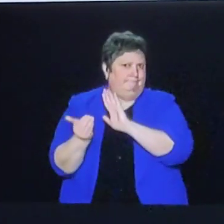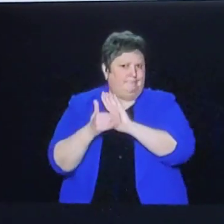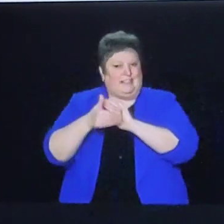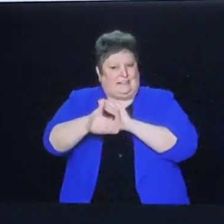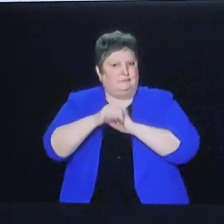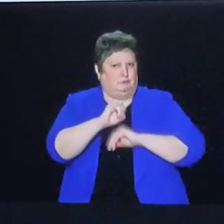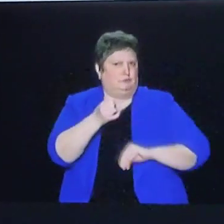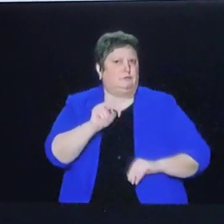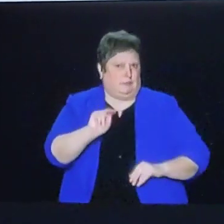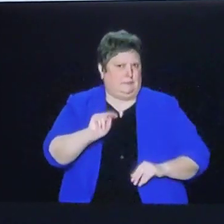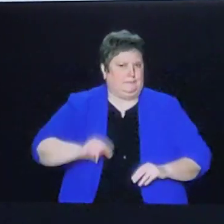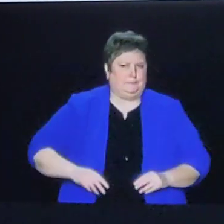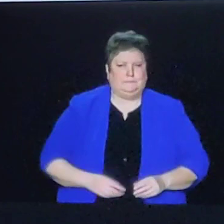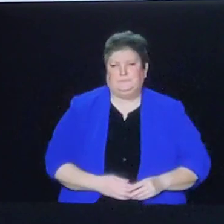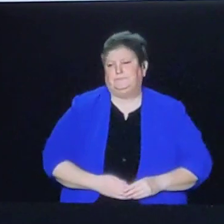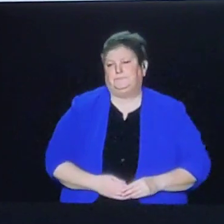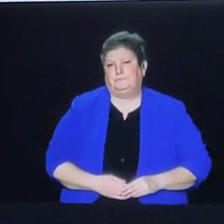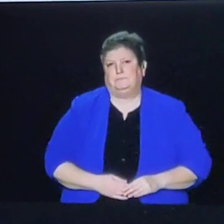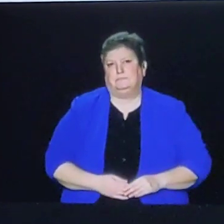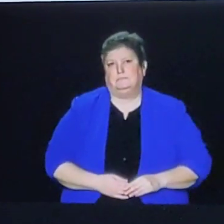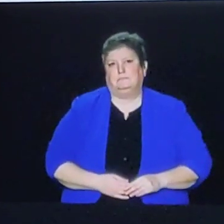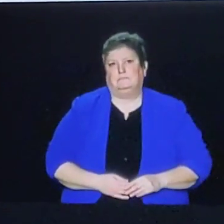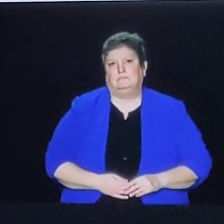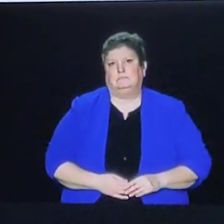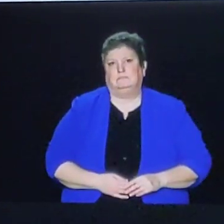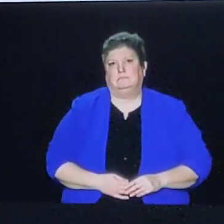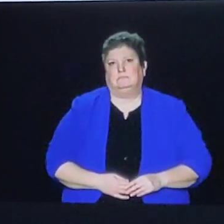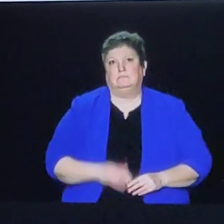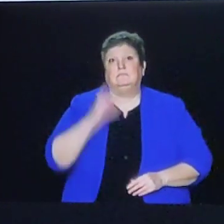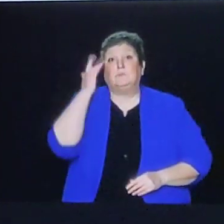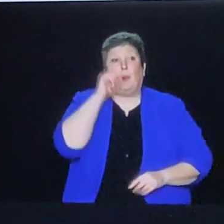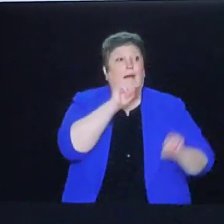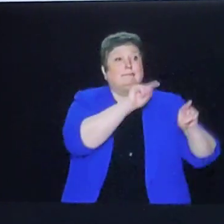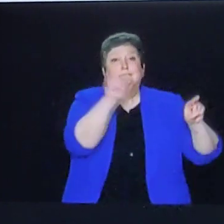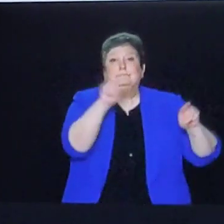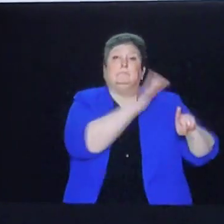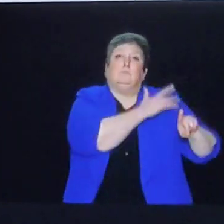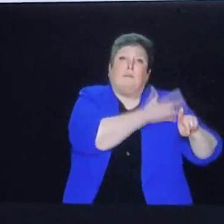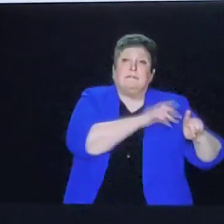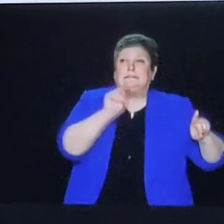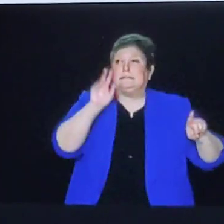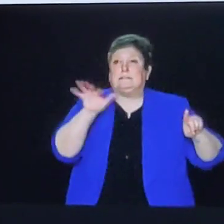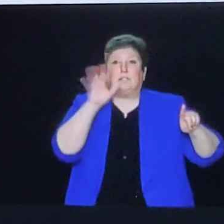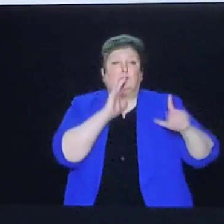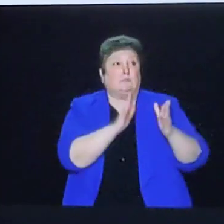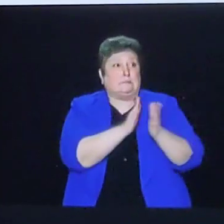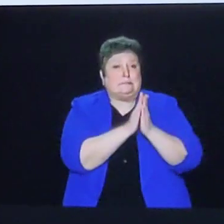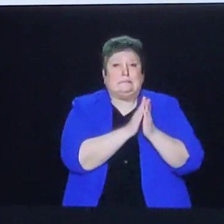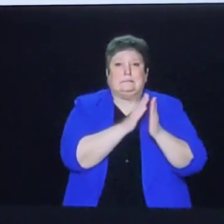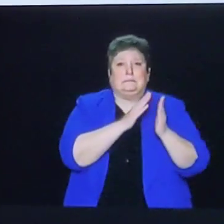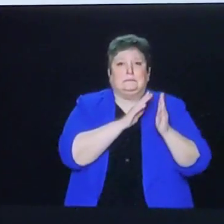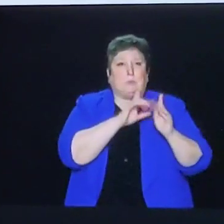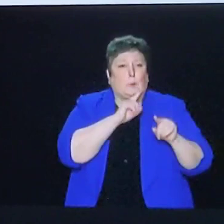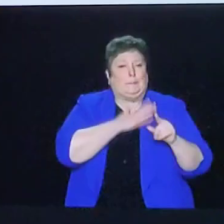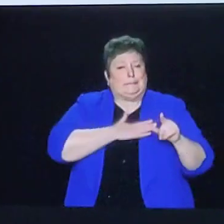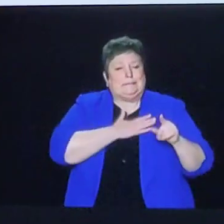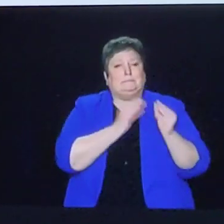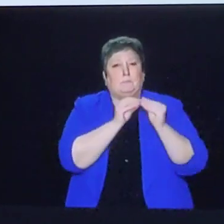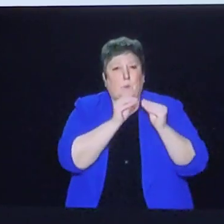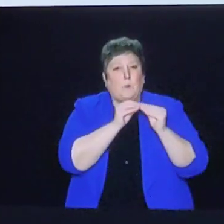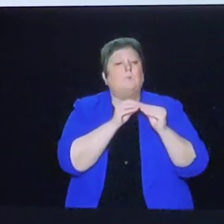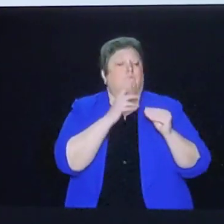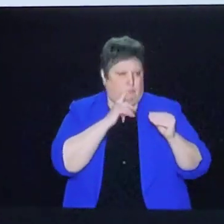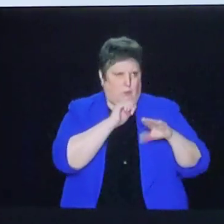of January. As requested by our colleagues from provinces and territories, these tests will be allocated to them on